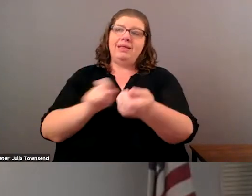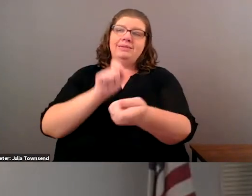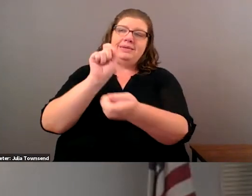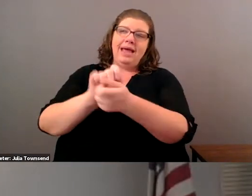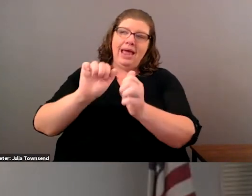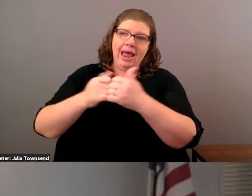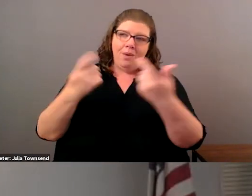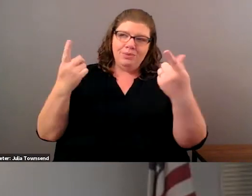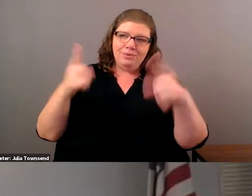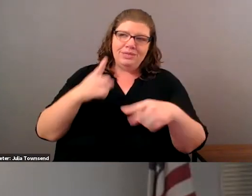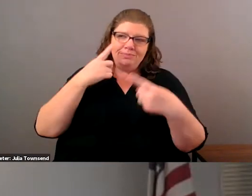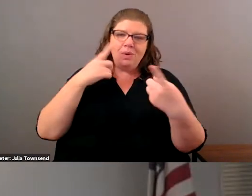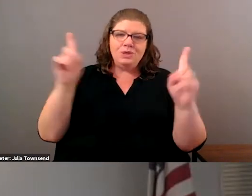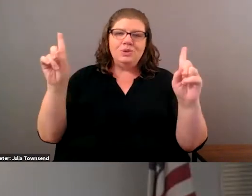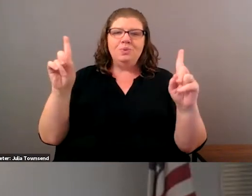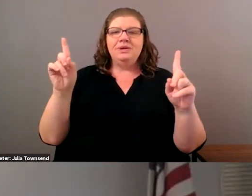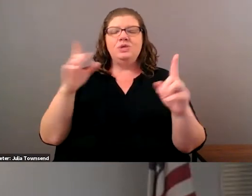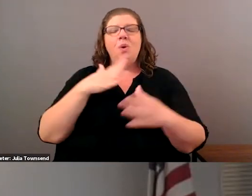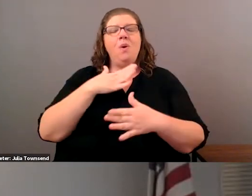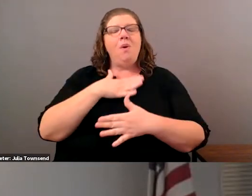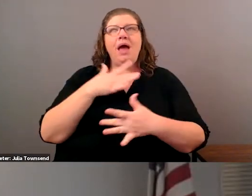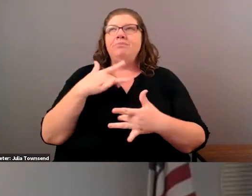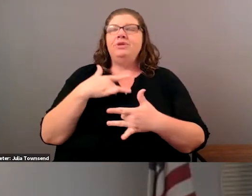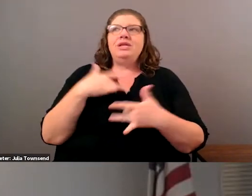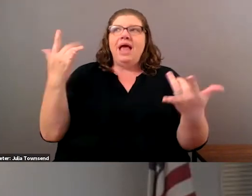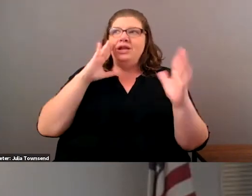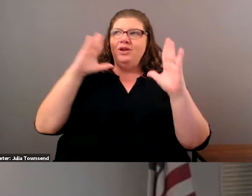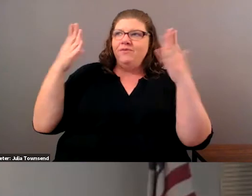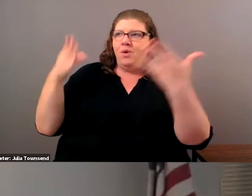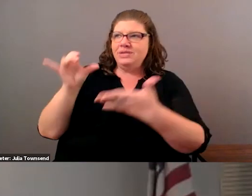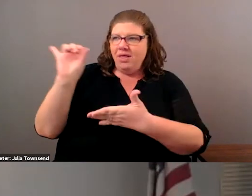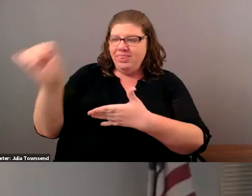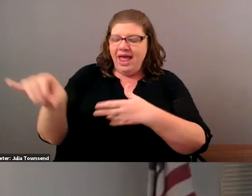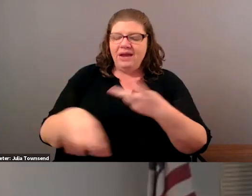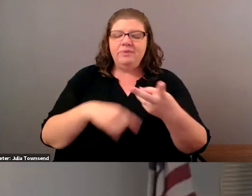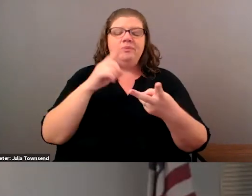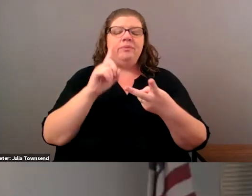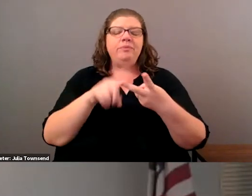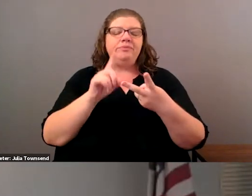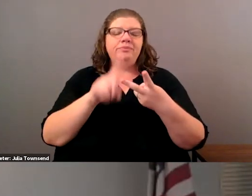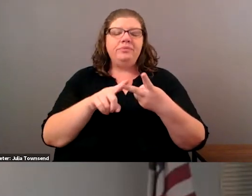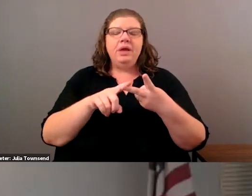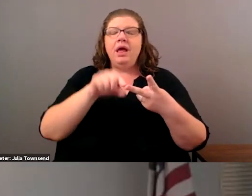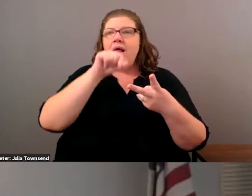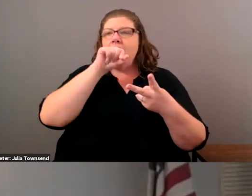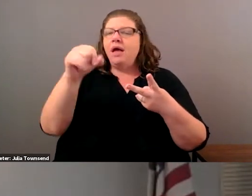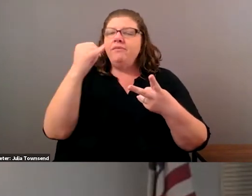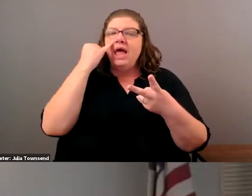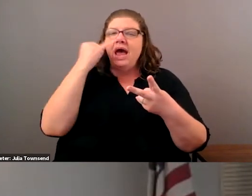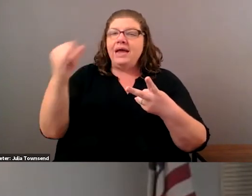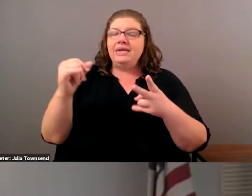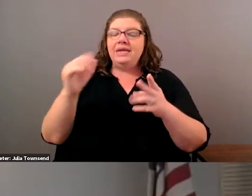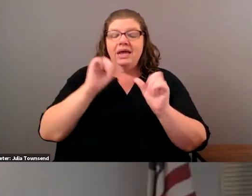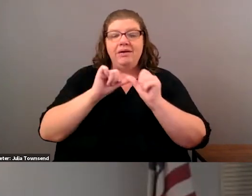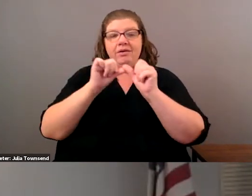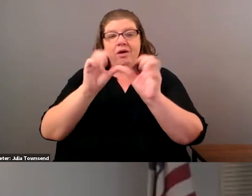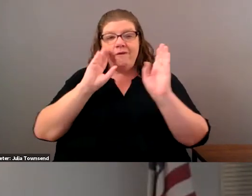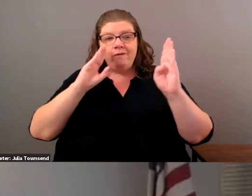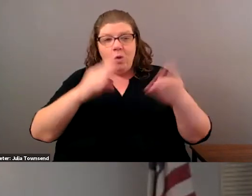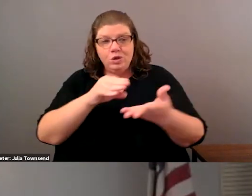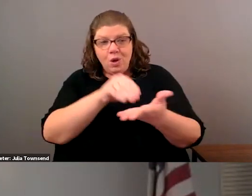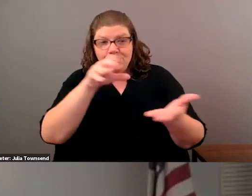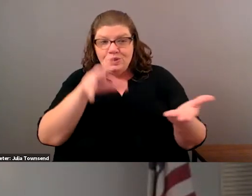to work. So I'm delighted to focus on that. And also, I love the idea of sustaining focus on students